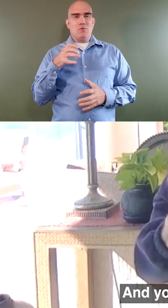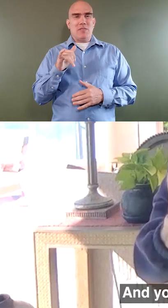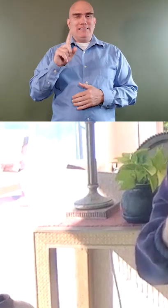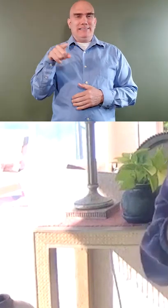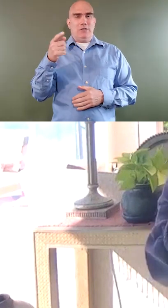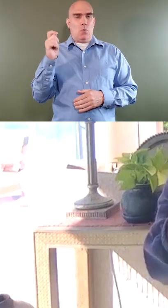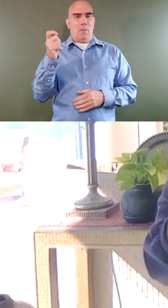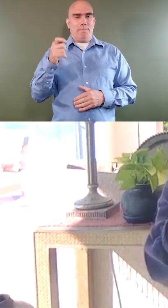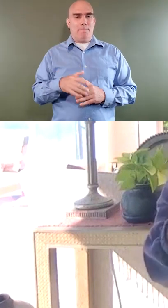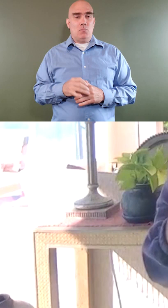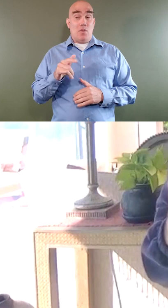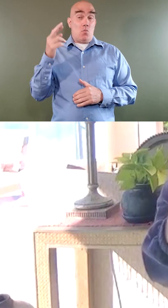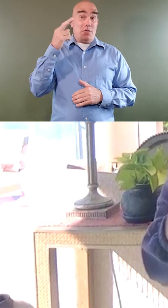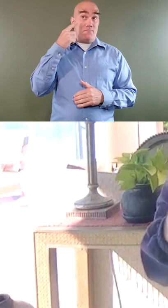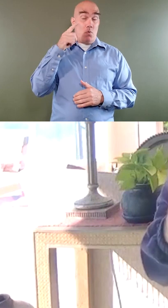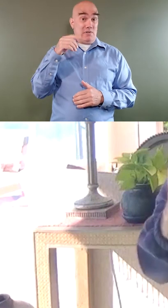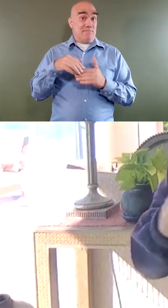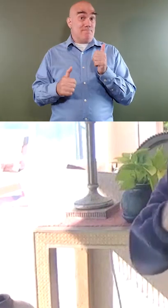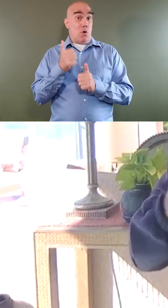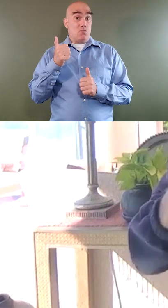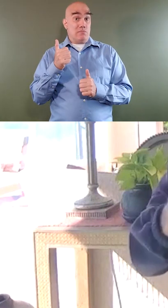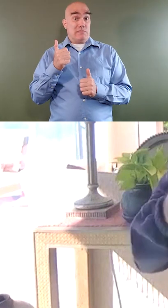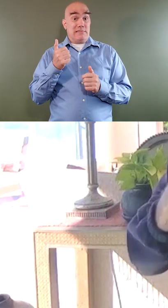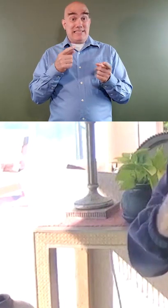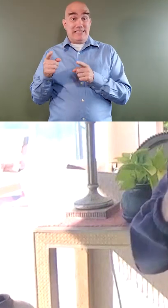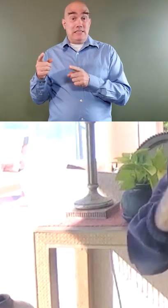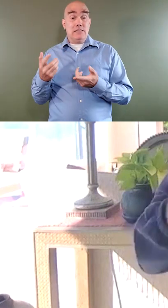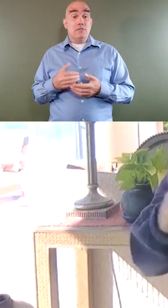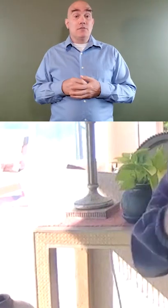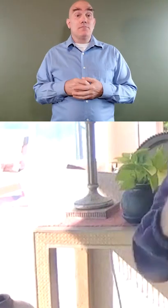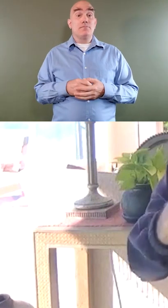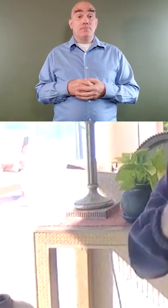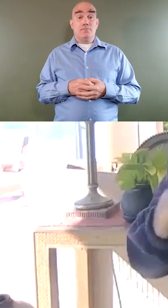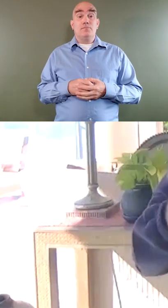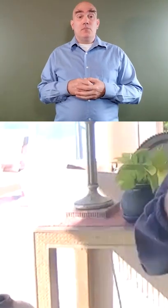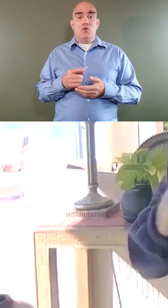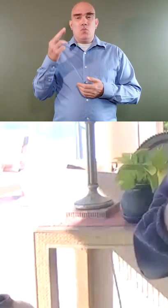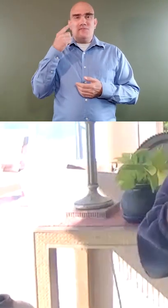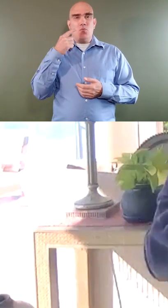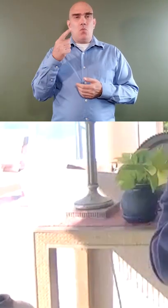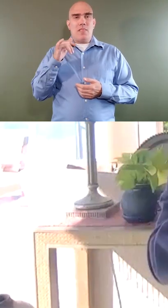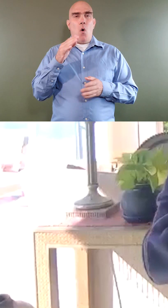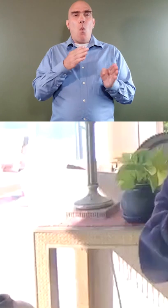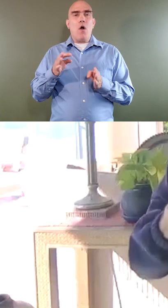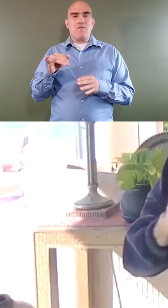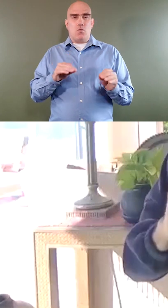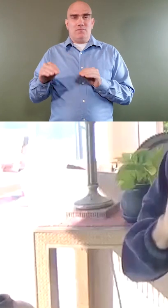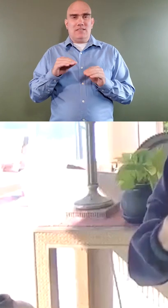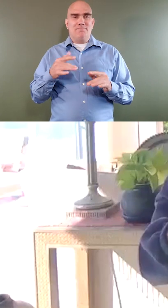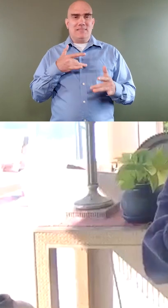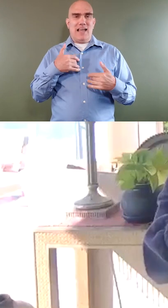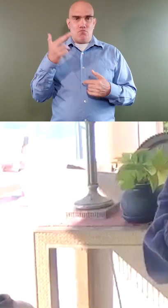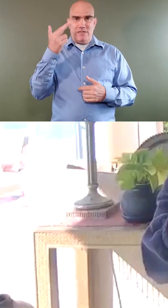whip. So there's a reason for in most cases, there's a reason for the order of